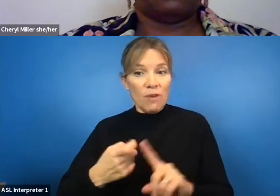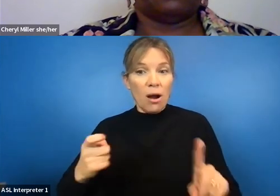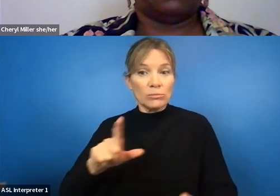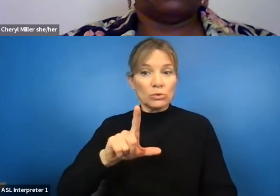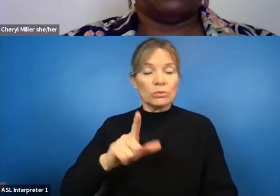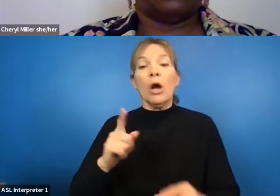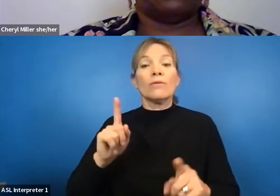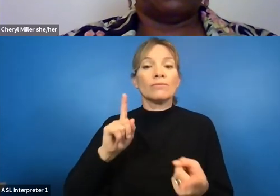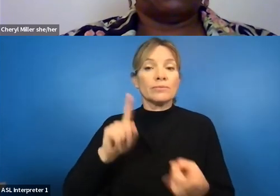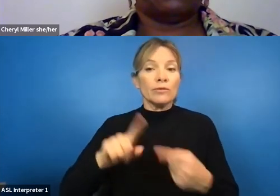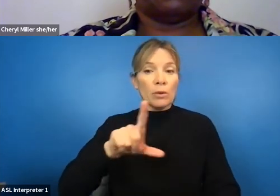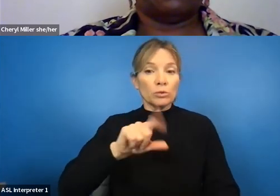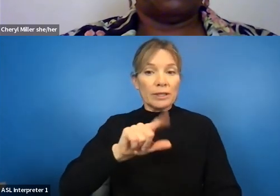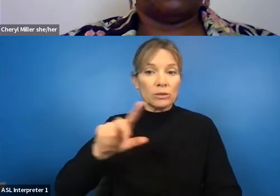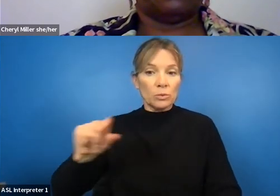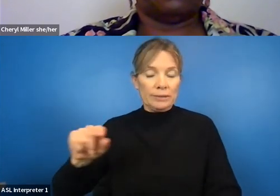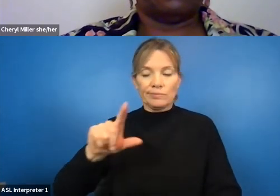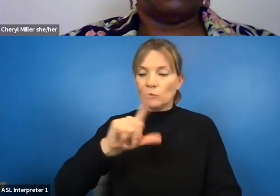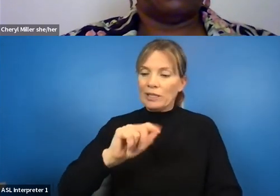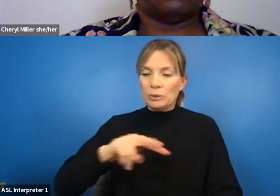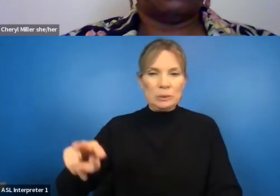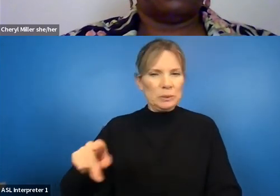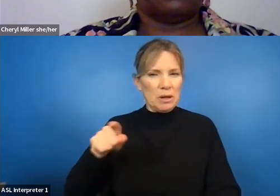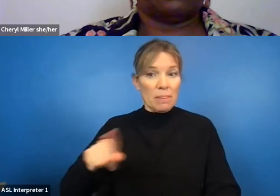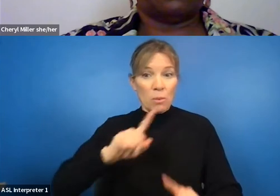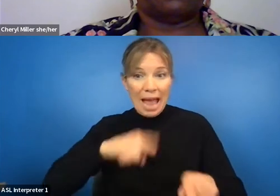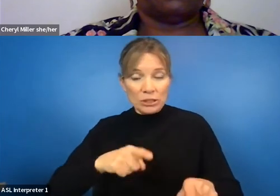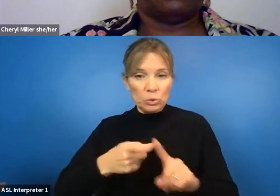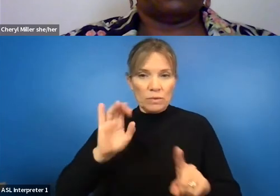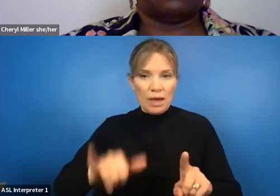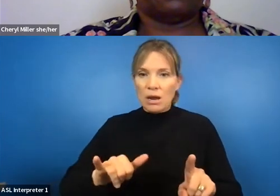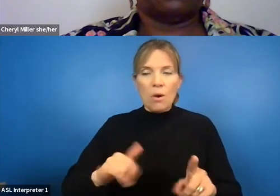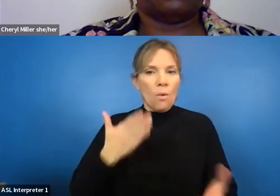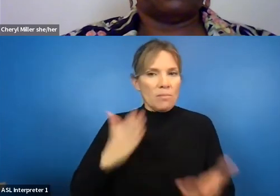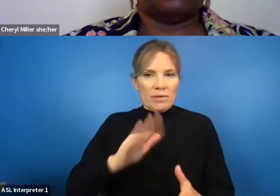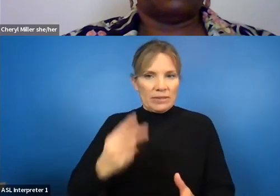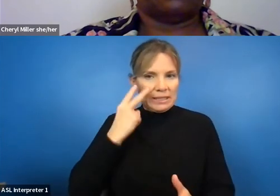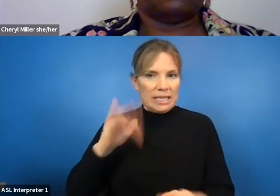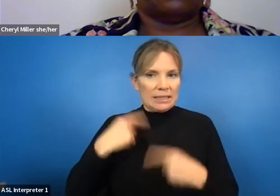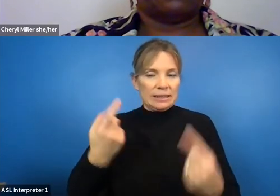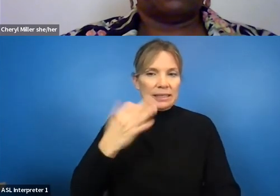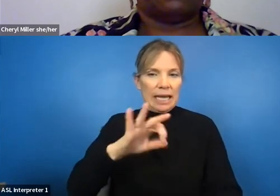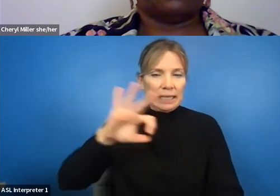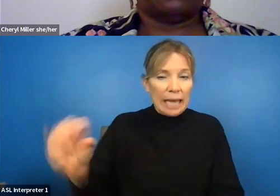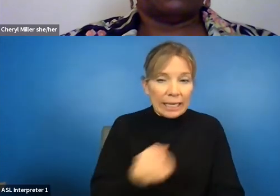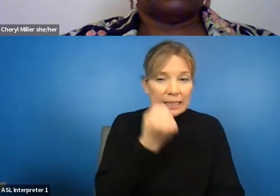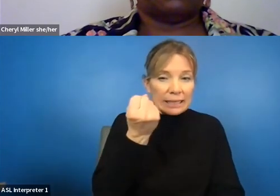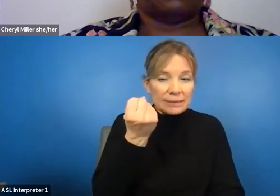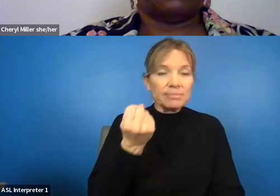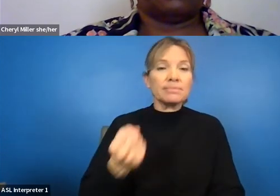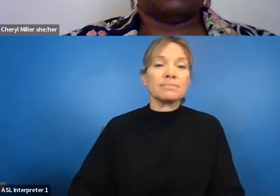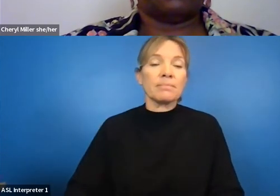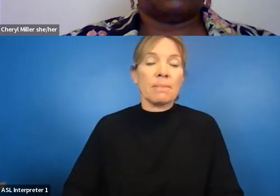2022 is going to be something I don't think we've actually ever seen since the 90s.